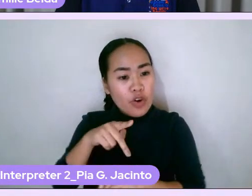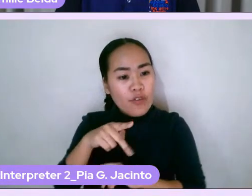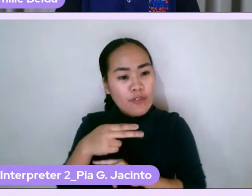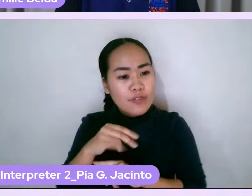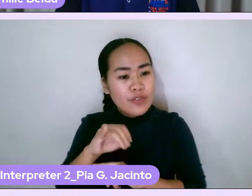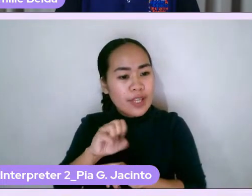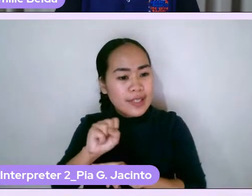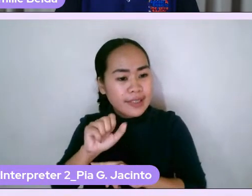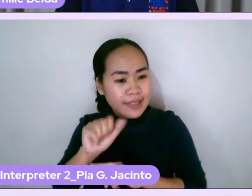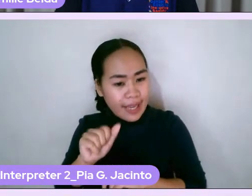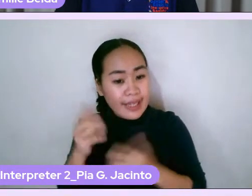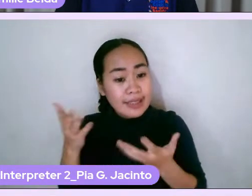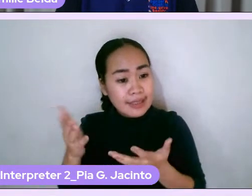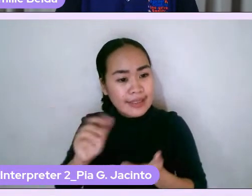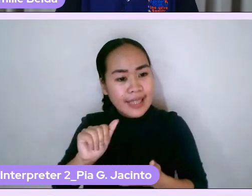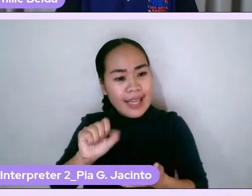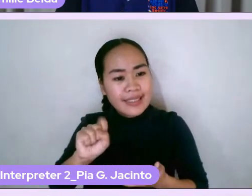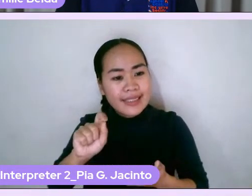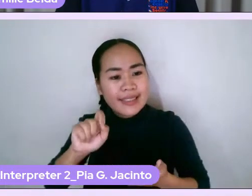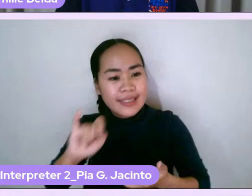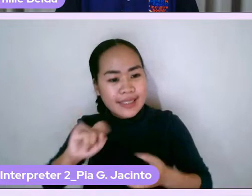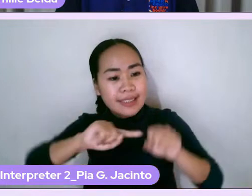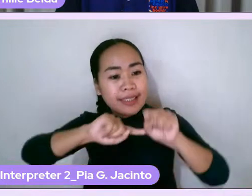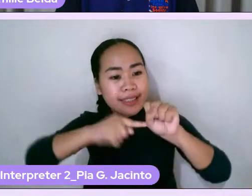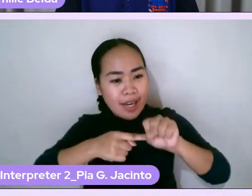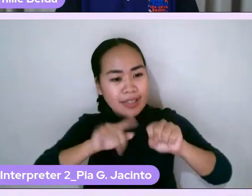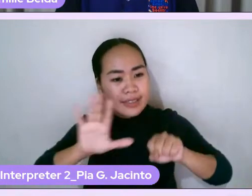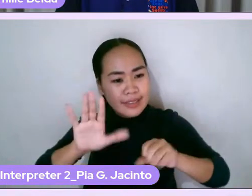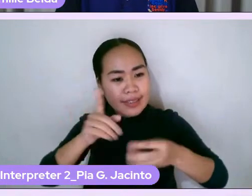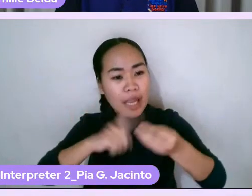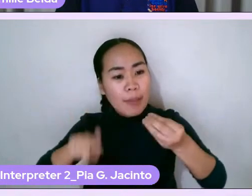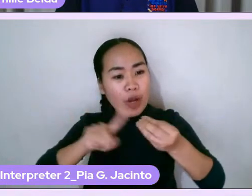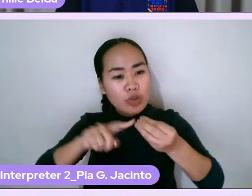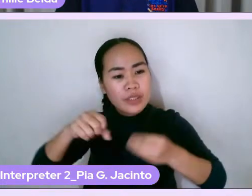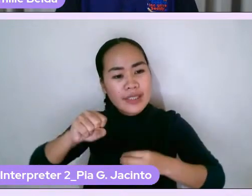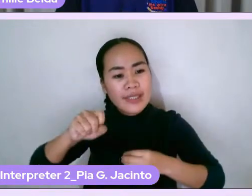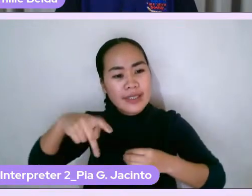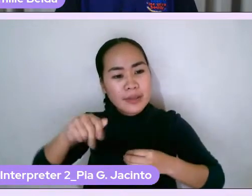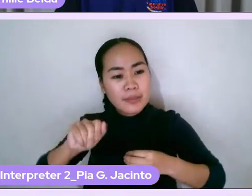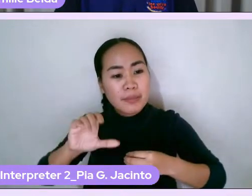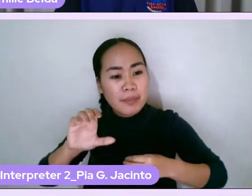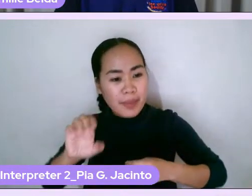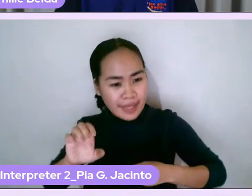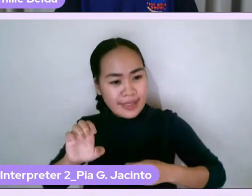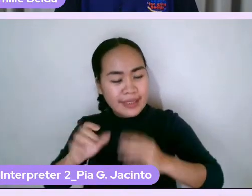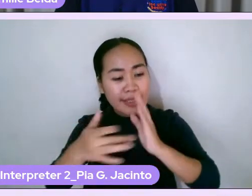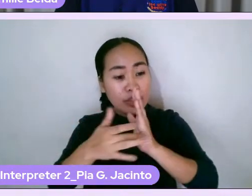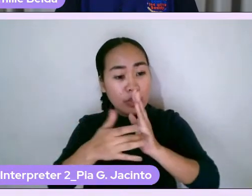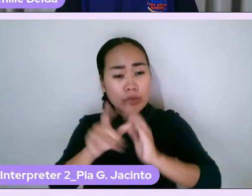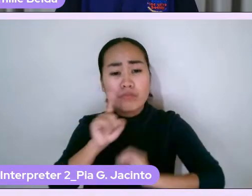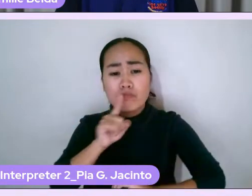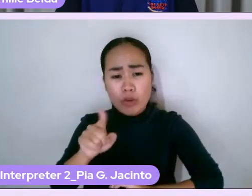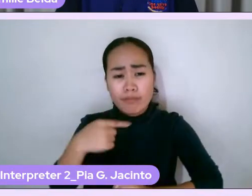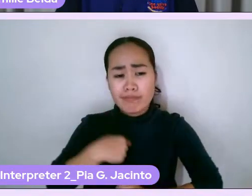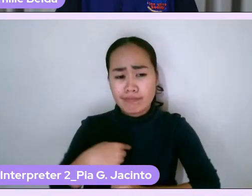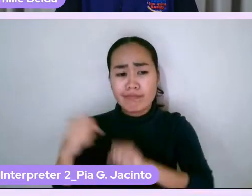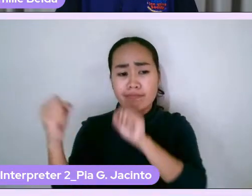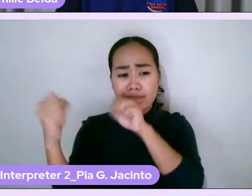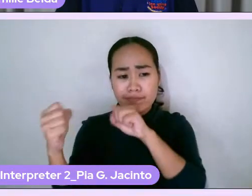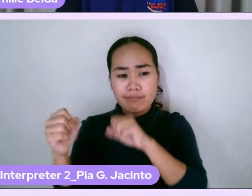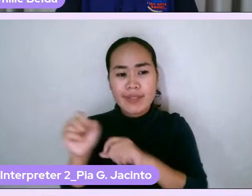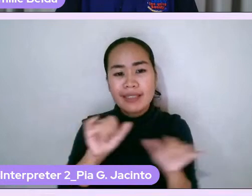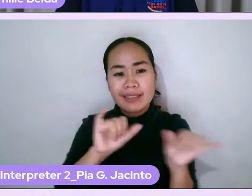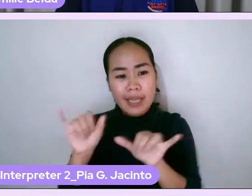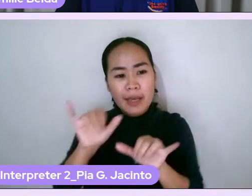yung space technology initiatives. And yes, I agree with Ms. Kat na konti pa